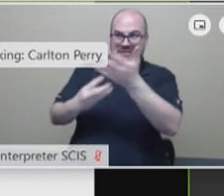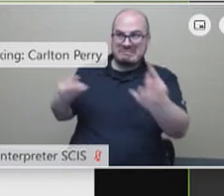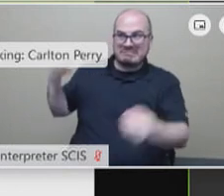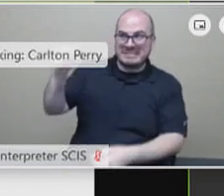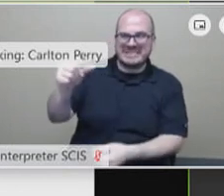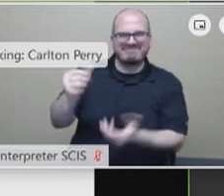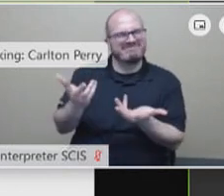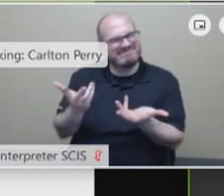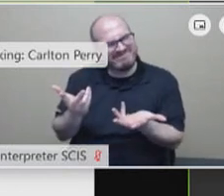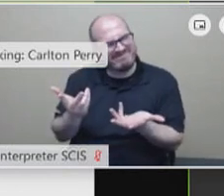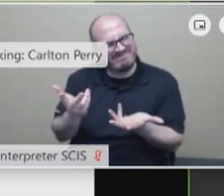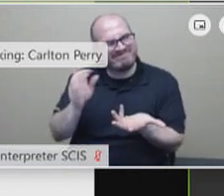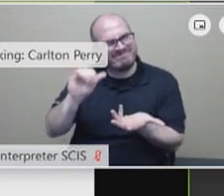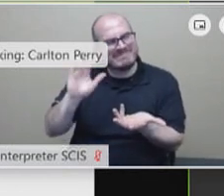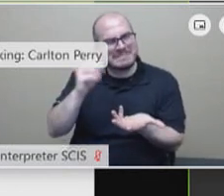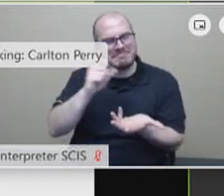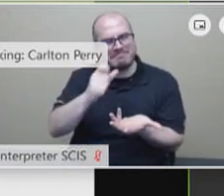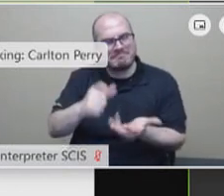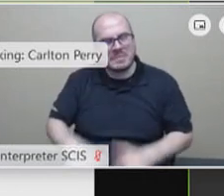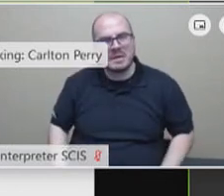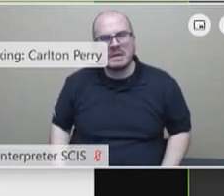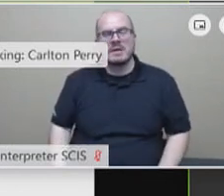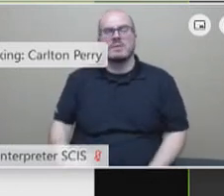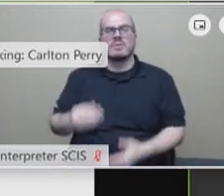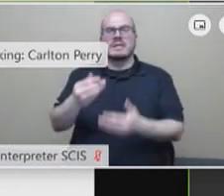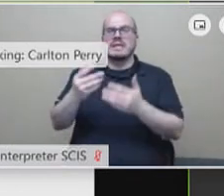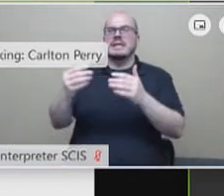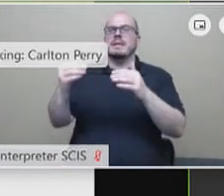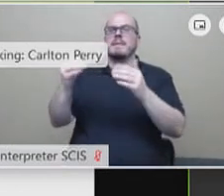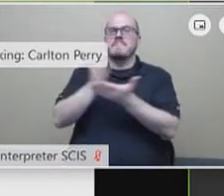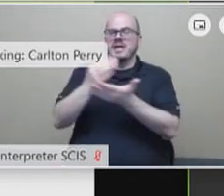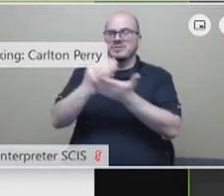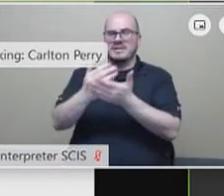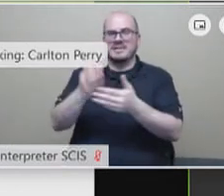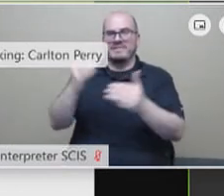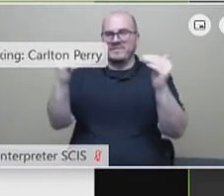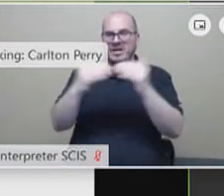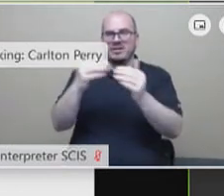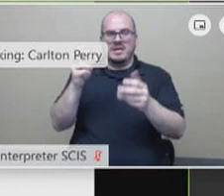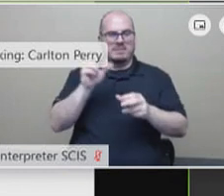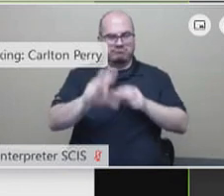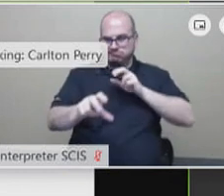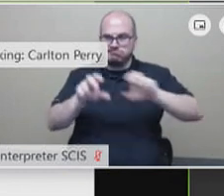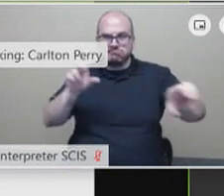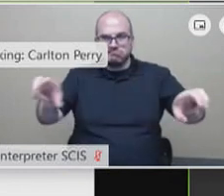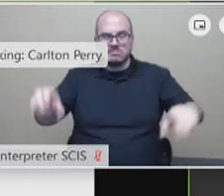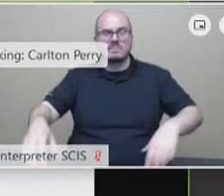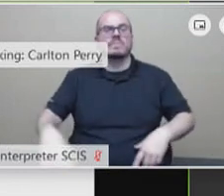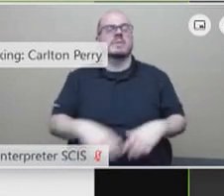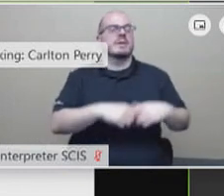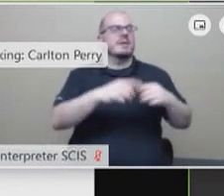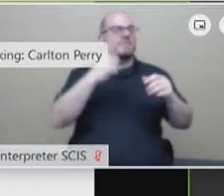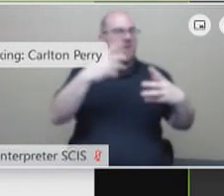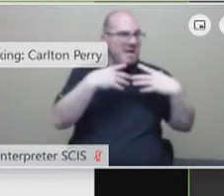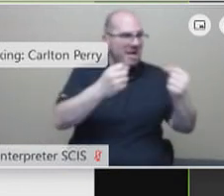is we need a budget that's fairly allocated. We need a budget that addresses public health, economic resource disparities,